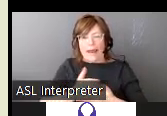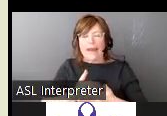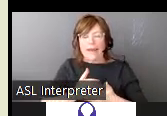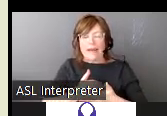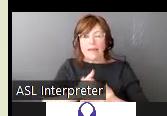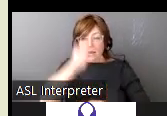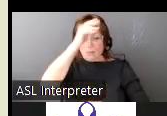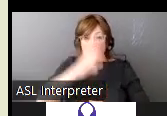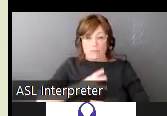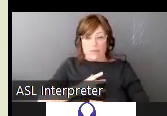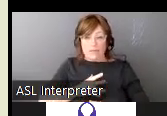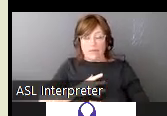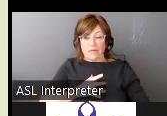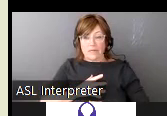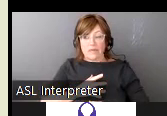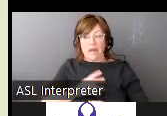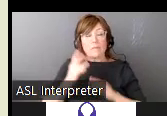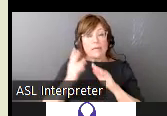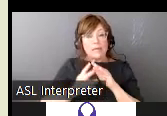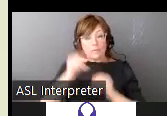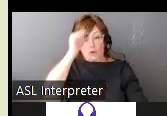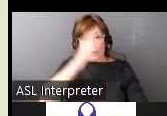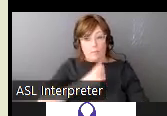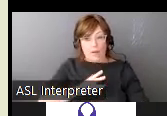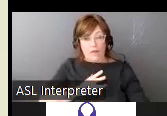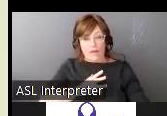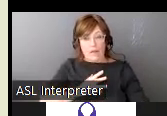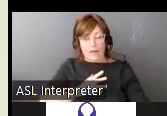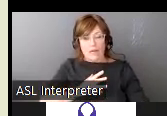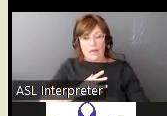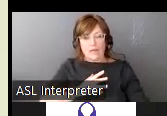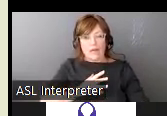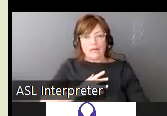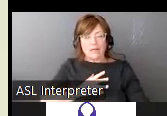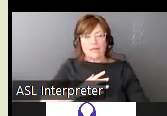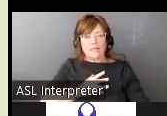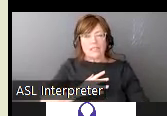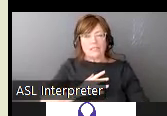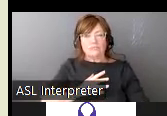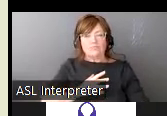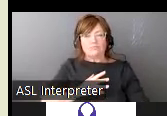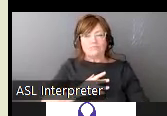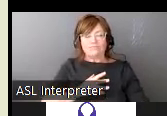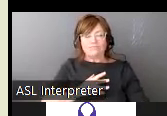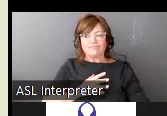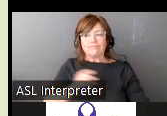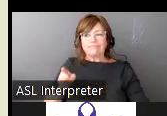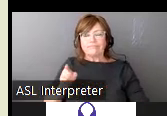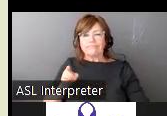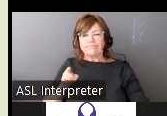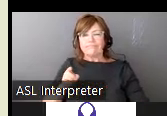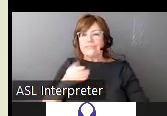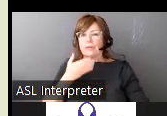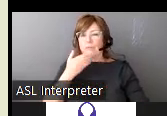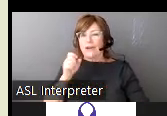men, particularly immigrant men, are increasingly being precaritized. They still fare better than immigrant